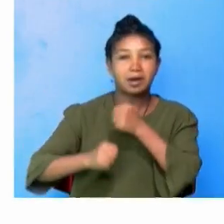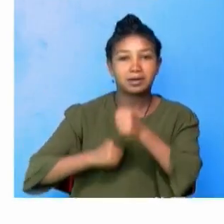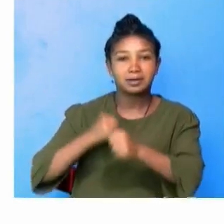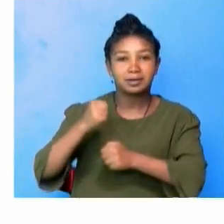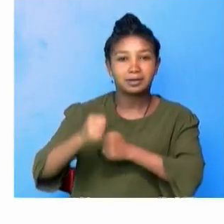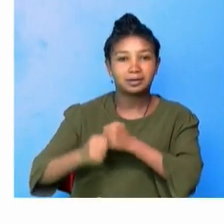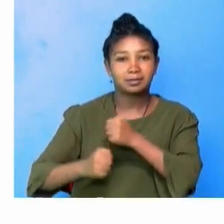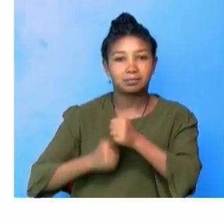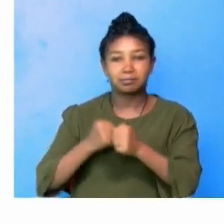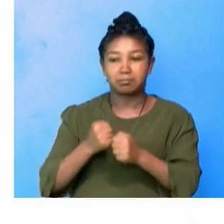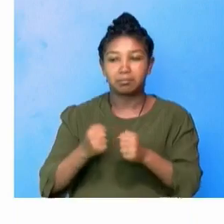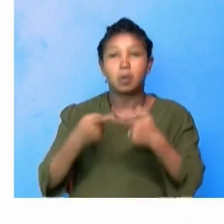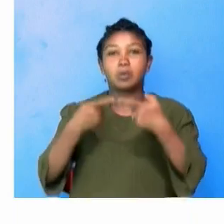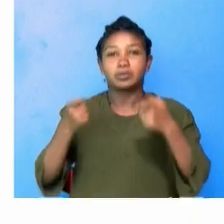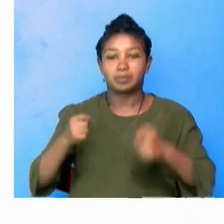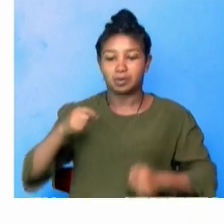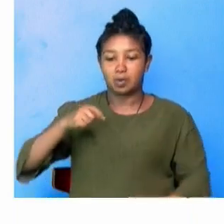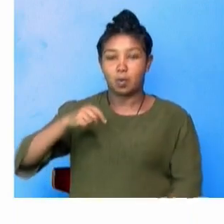walk.